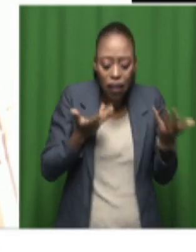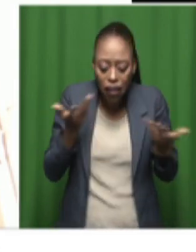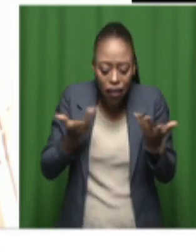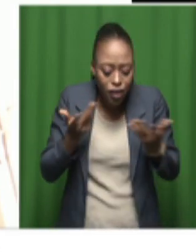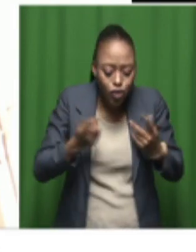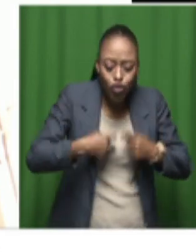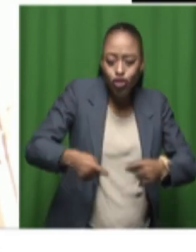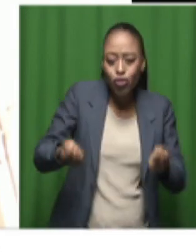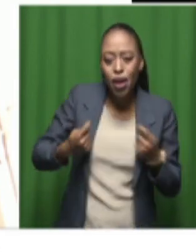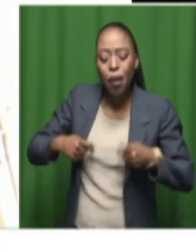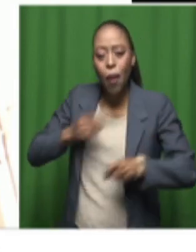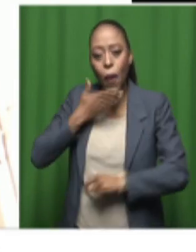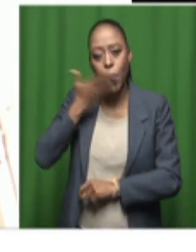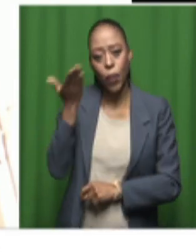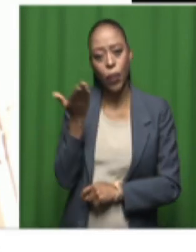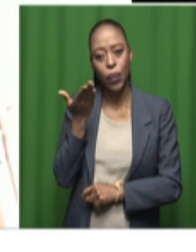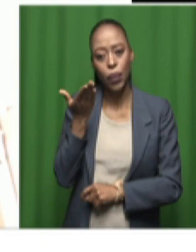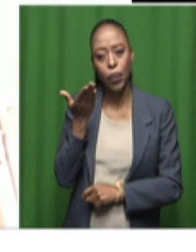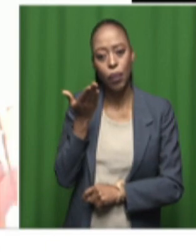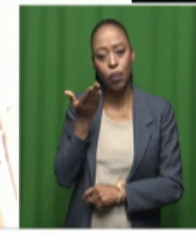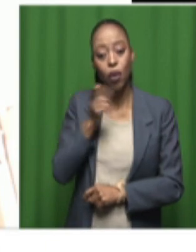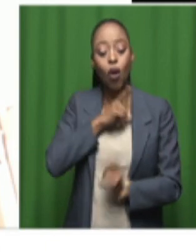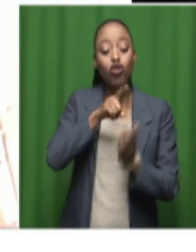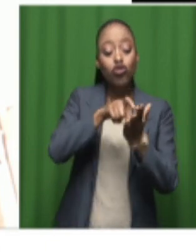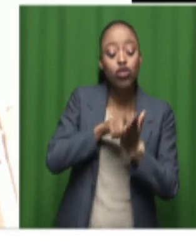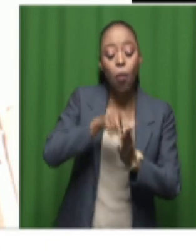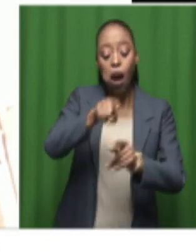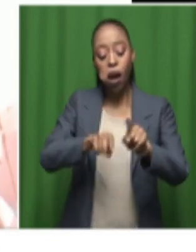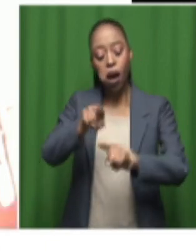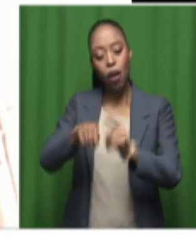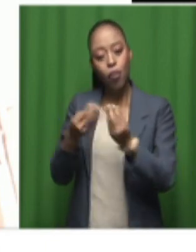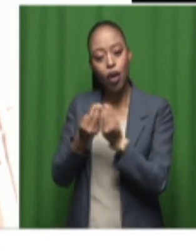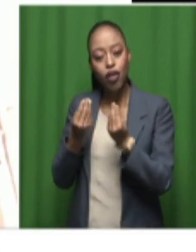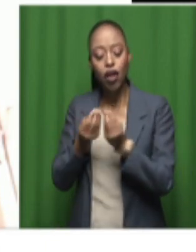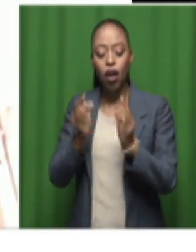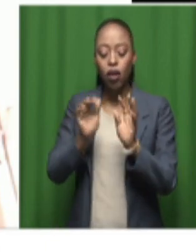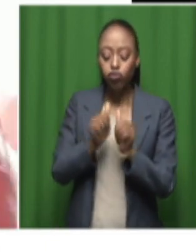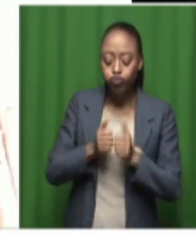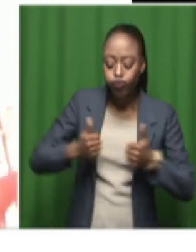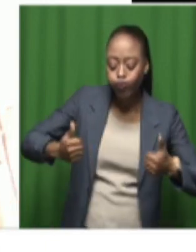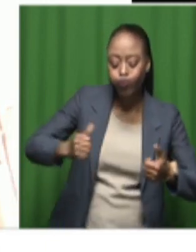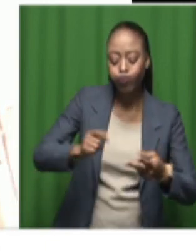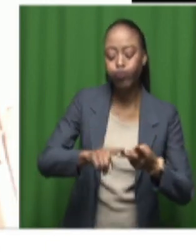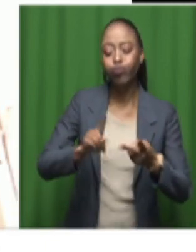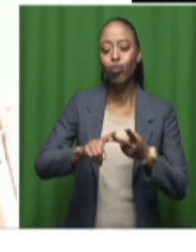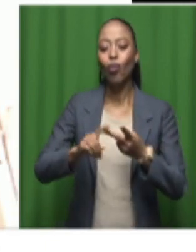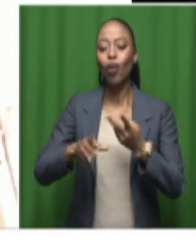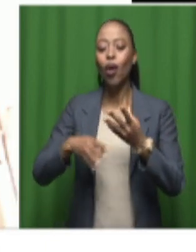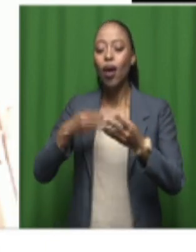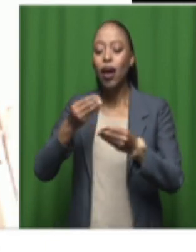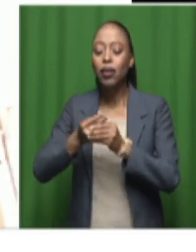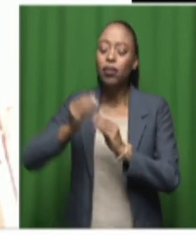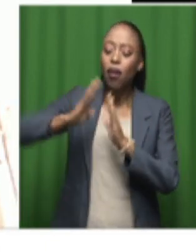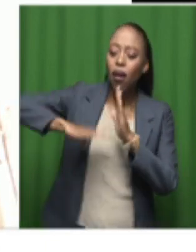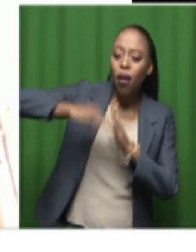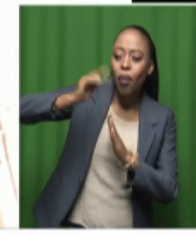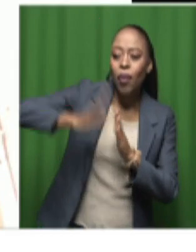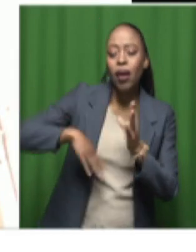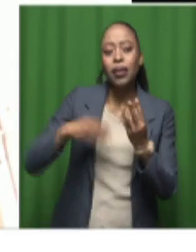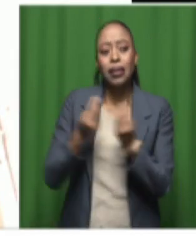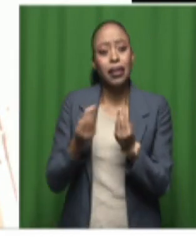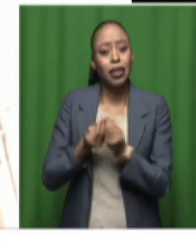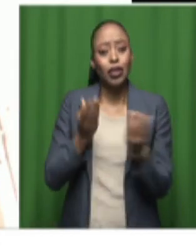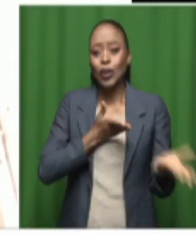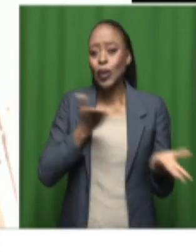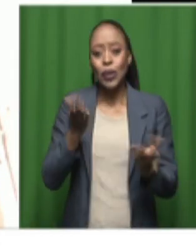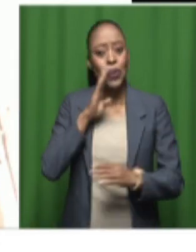flowing around to demand various things like furniture or extra paint or things like